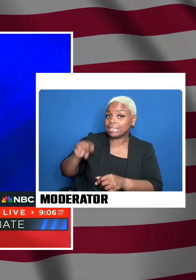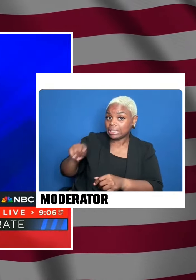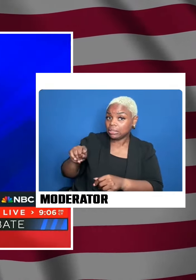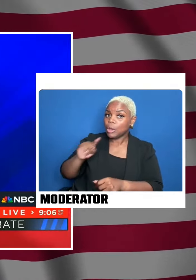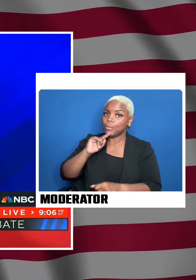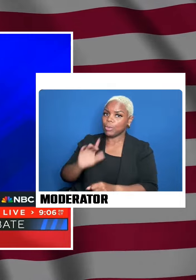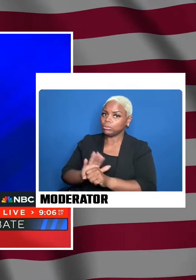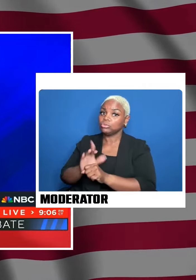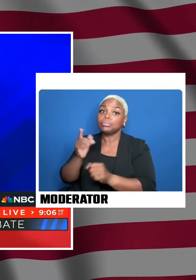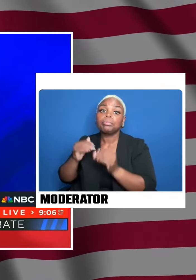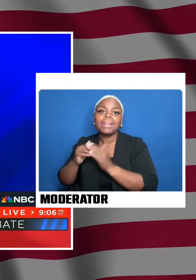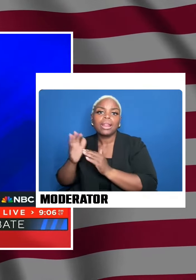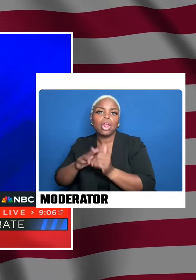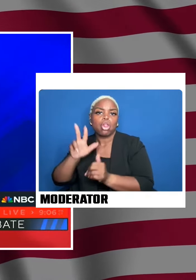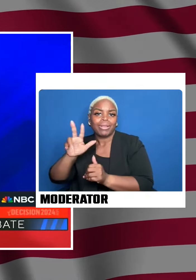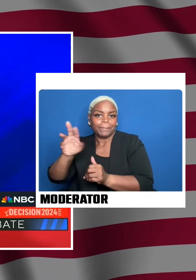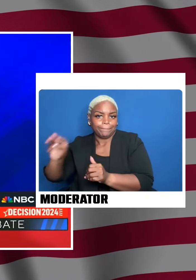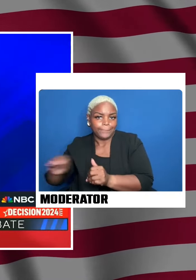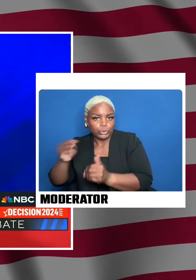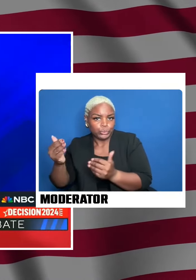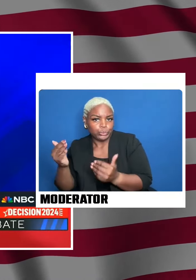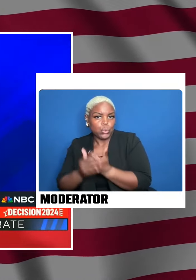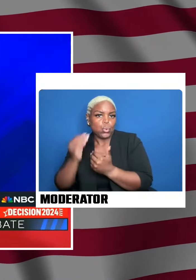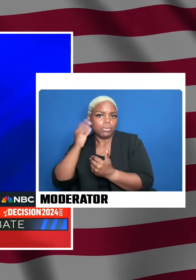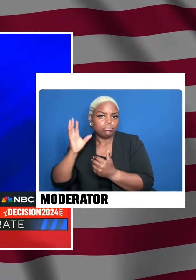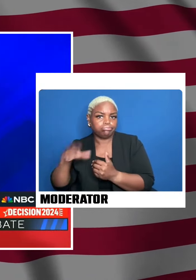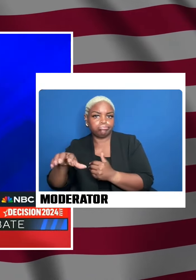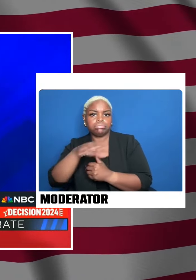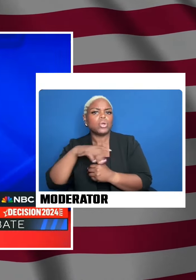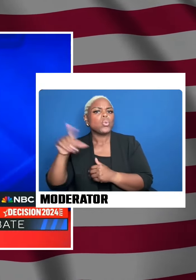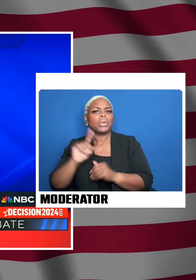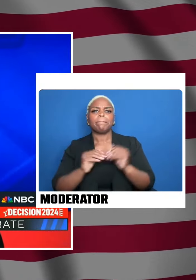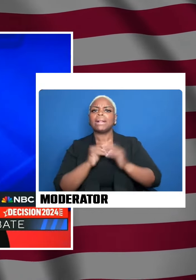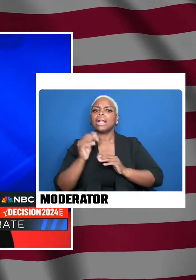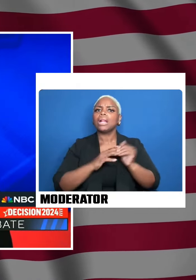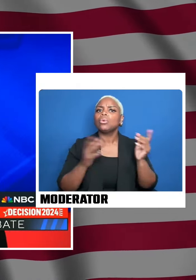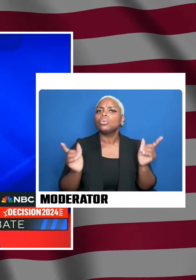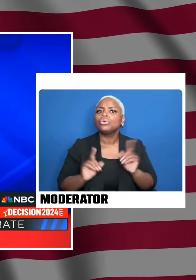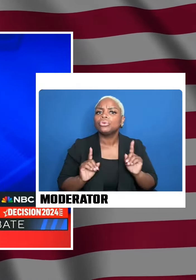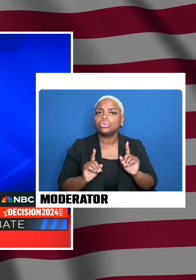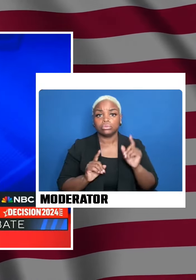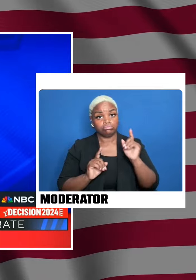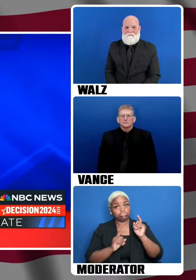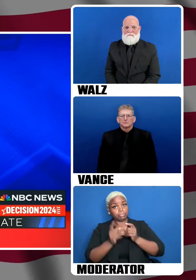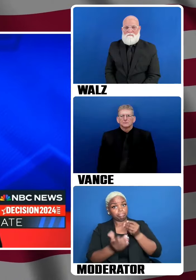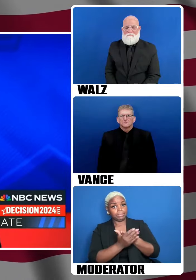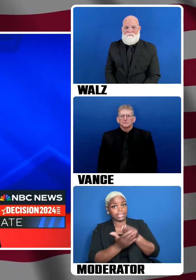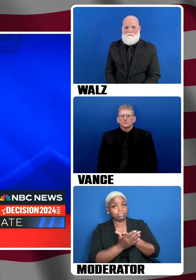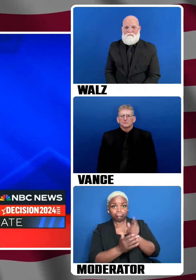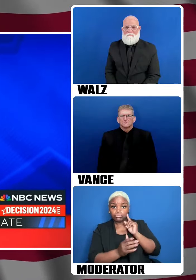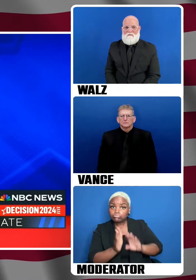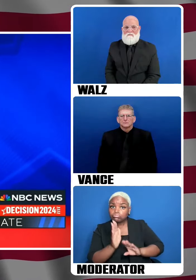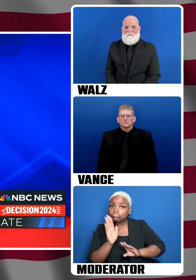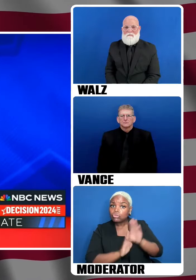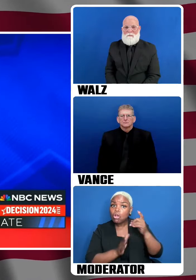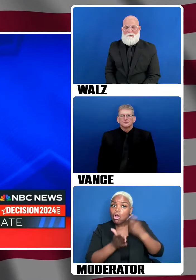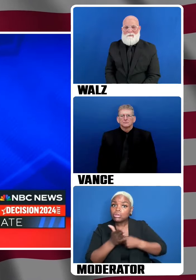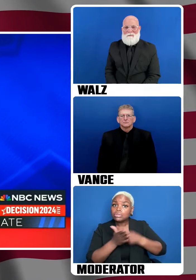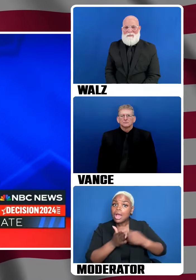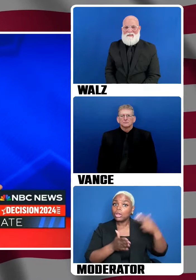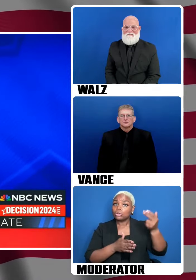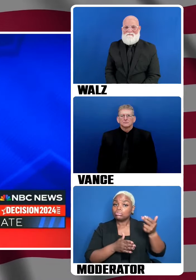these homes, and won't handing out that kind of money just drive up prices higher? No, it's not handing out. We have, first, let me say this issue